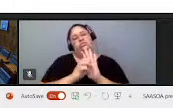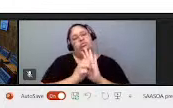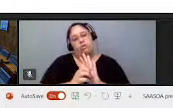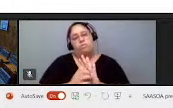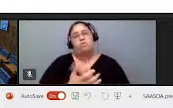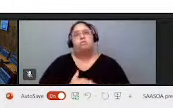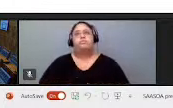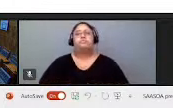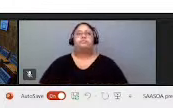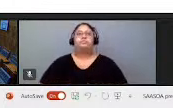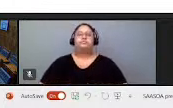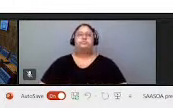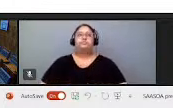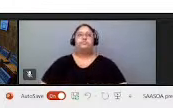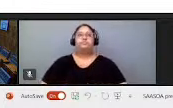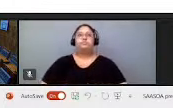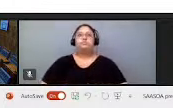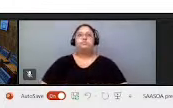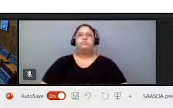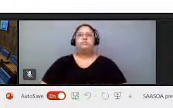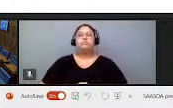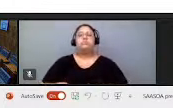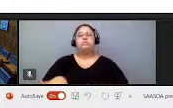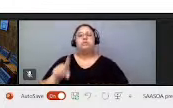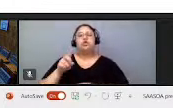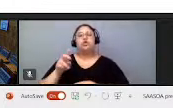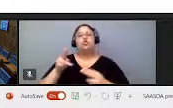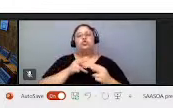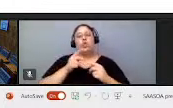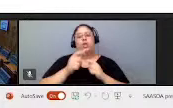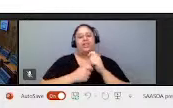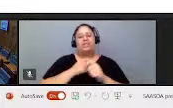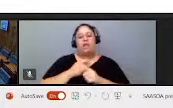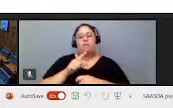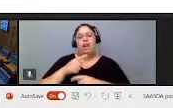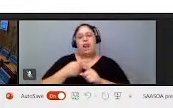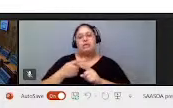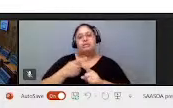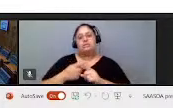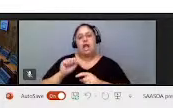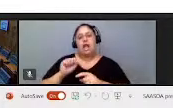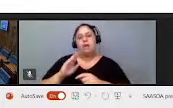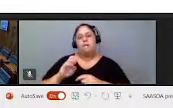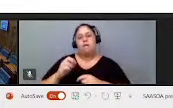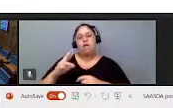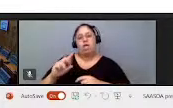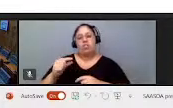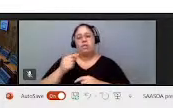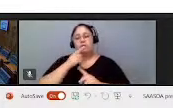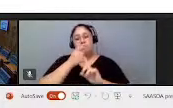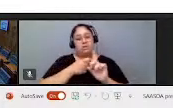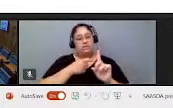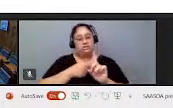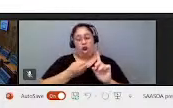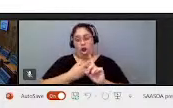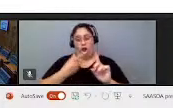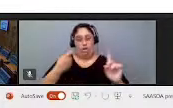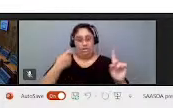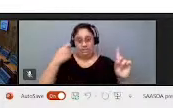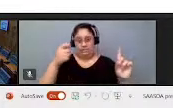example um the lease at airth is a short-term lease um so obviously the the leasy is not going to spend a lot of